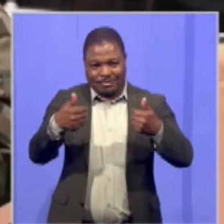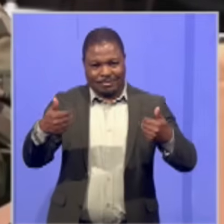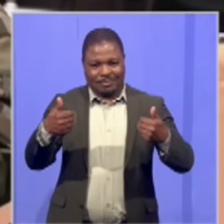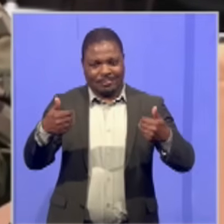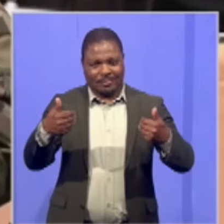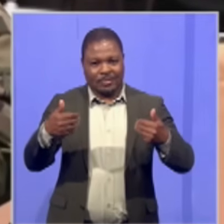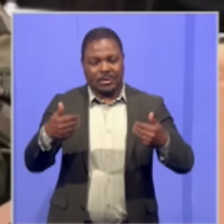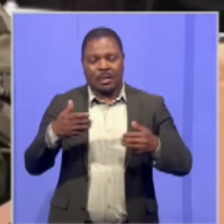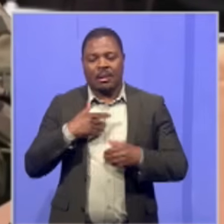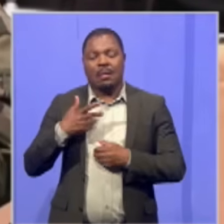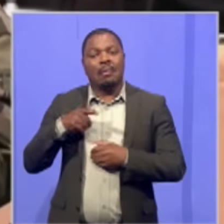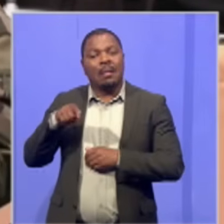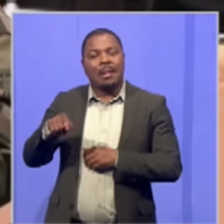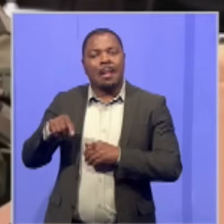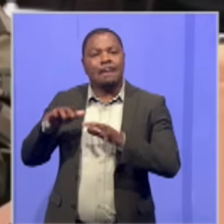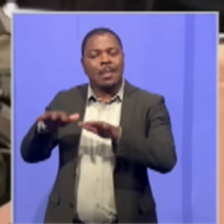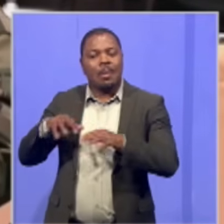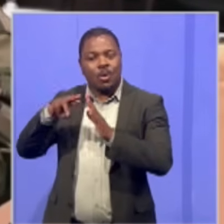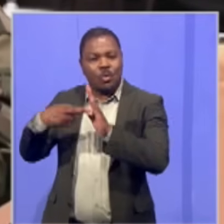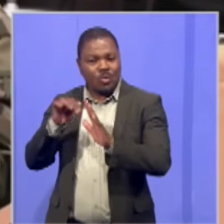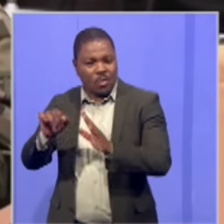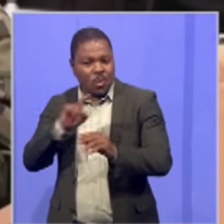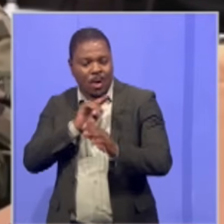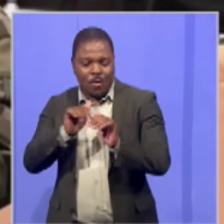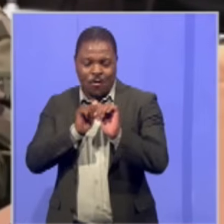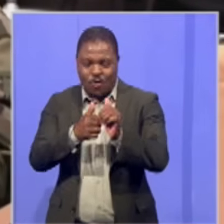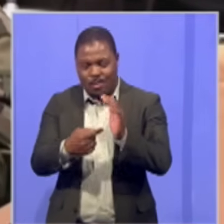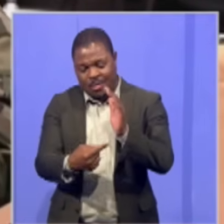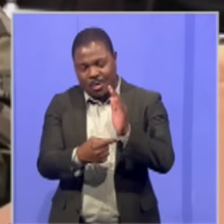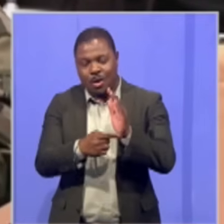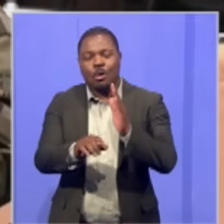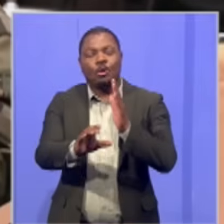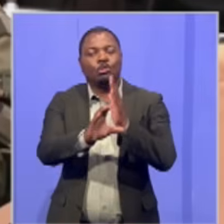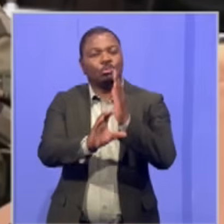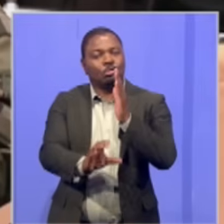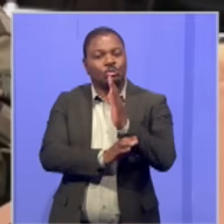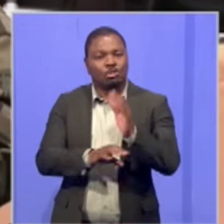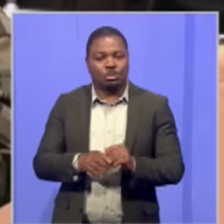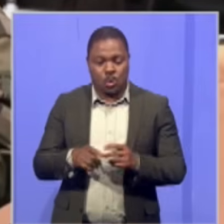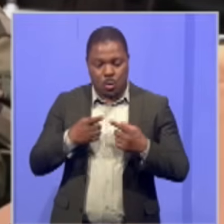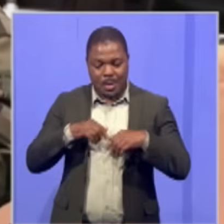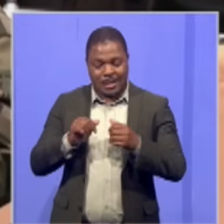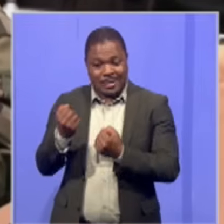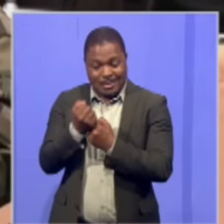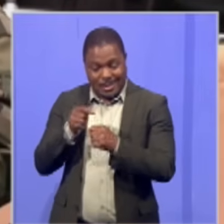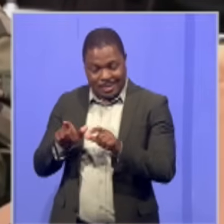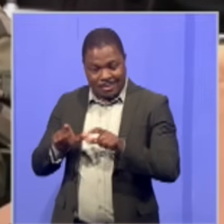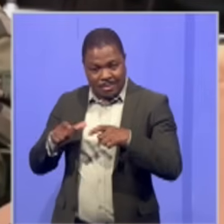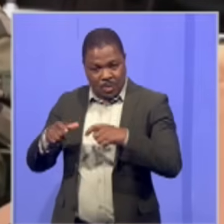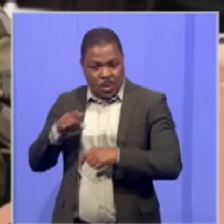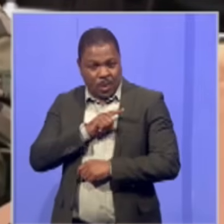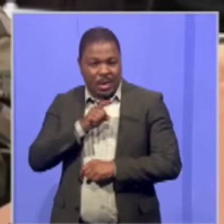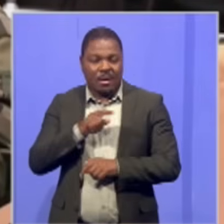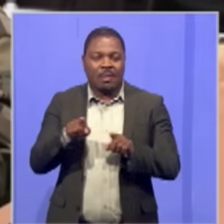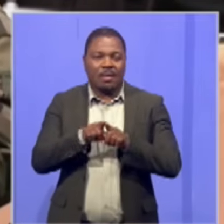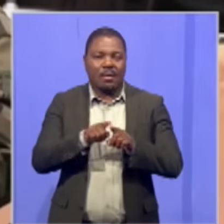of Parliament in the context of our constitutional democracy. Our support for this is inspired by the words